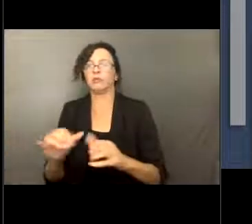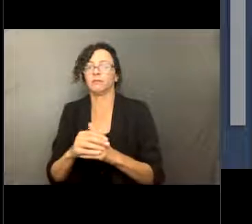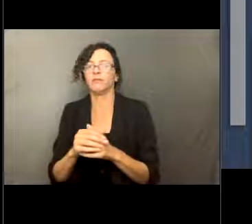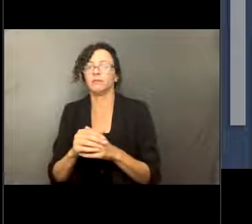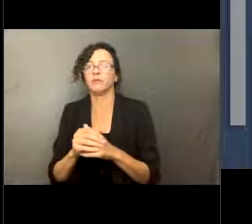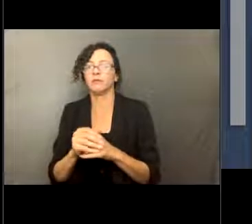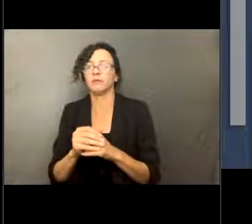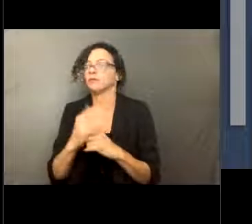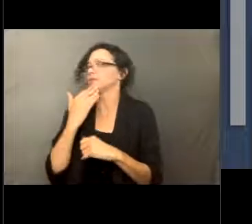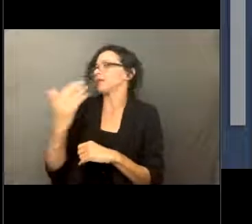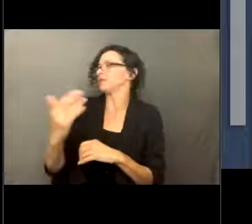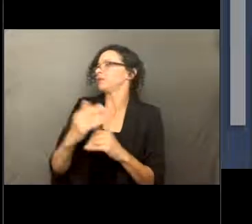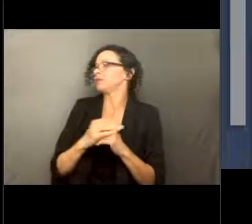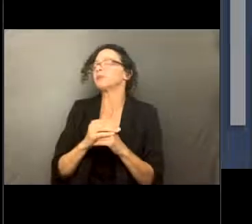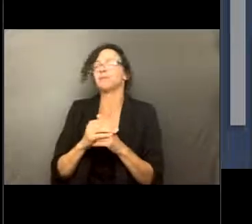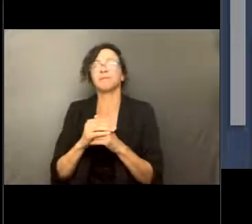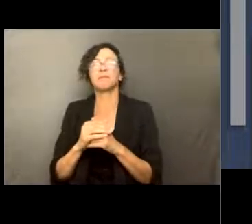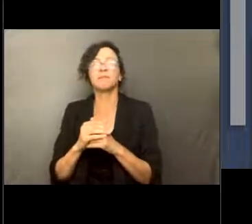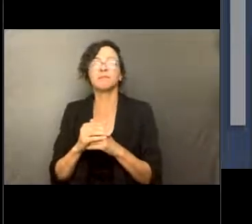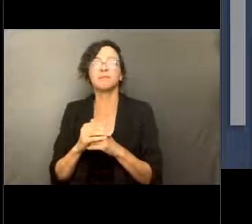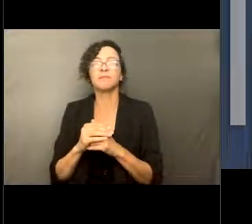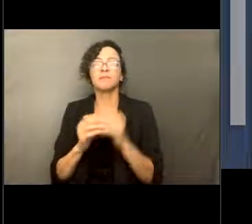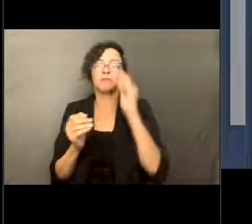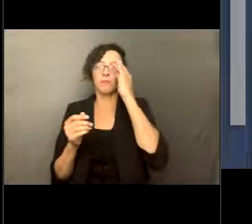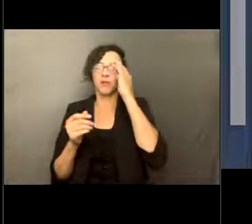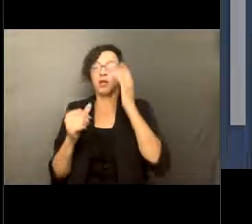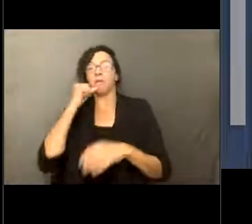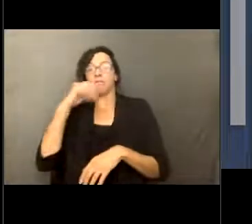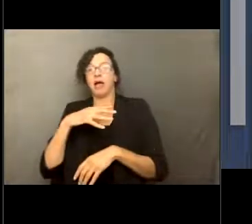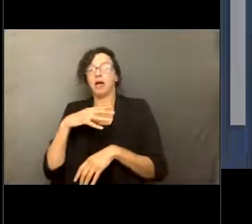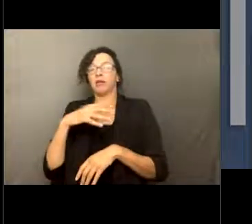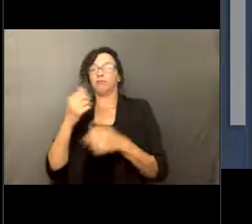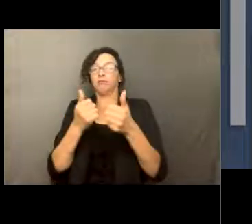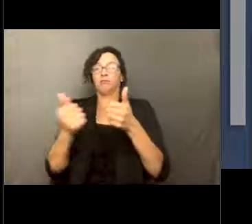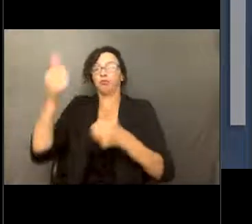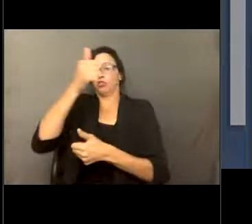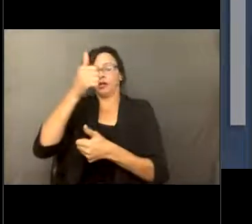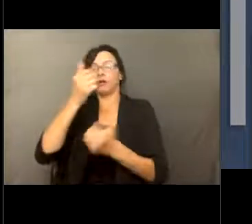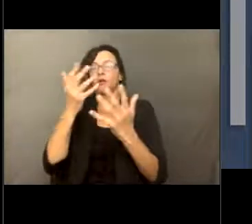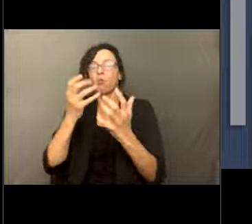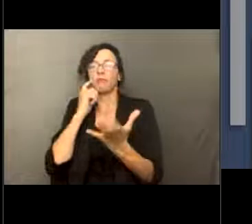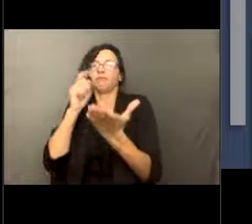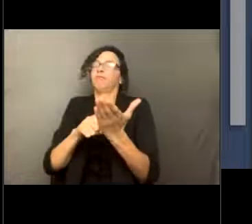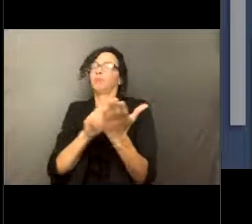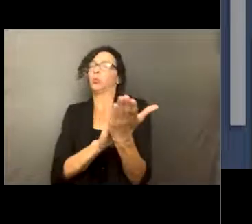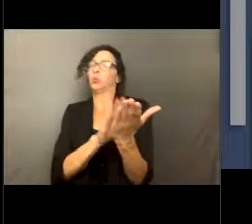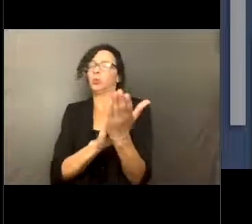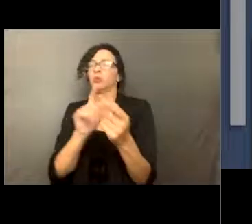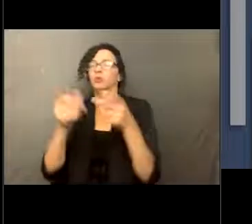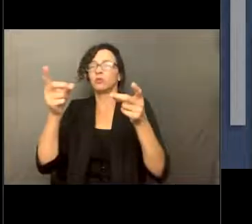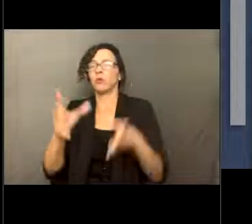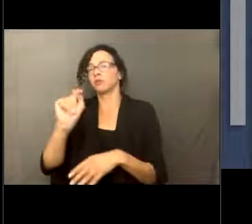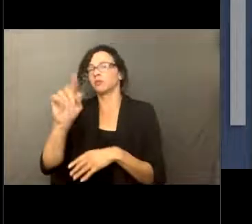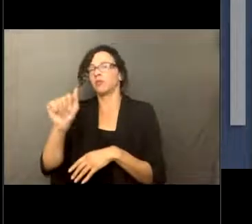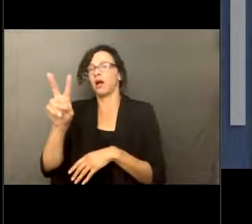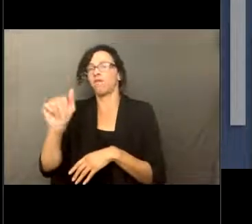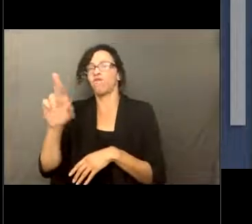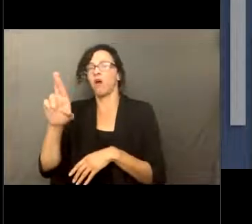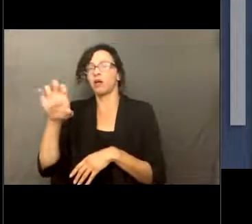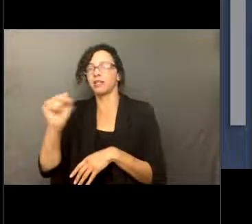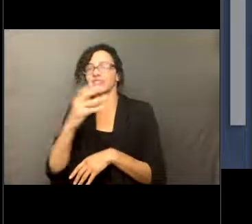Yes, Mr. Martinez. Madam Chair, I just also wanted to give kudos to Director Tavares and his team and just let you know that I've been out there these past